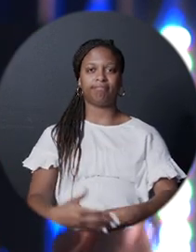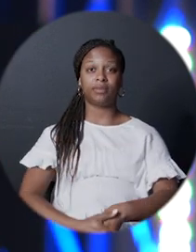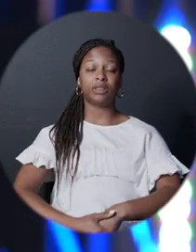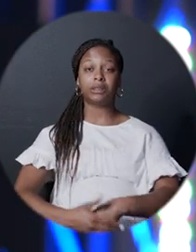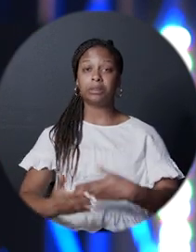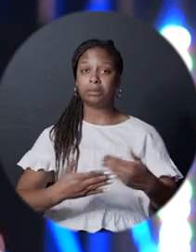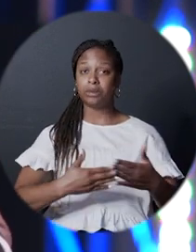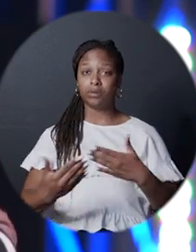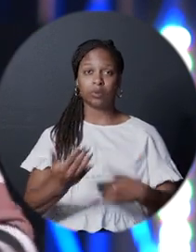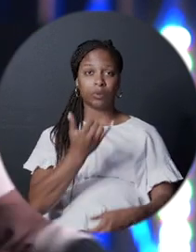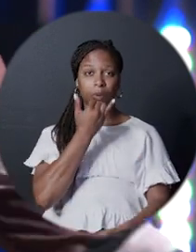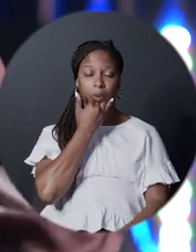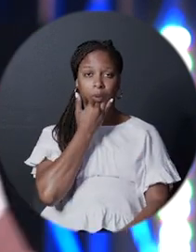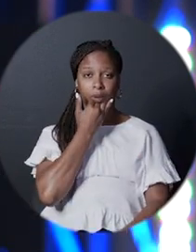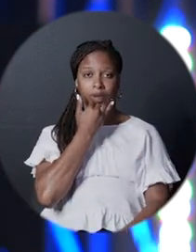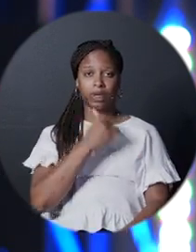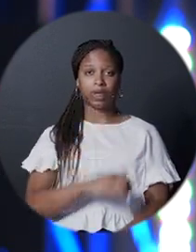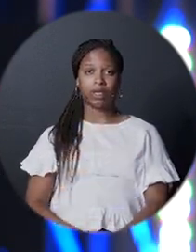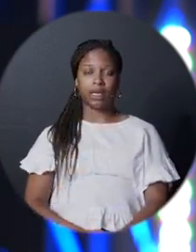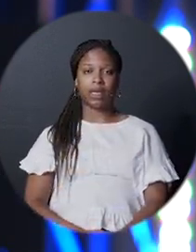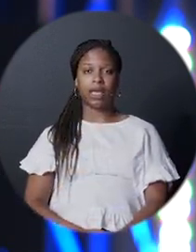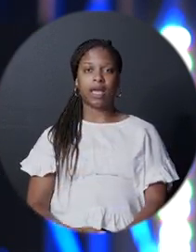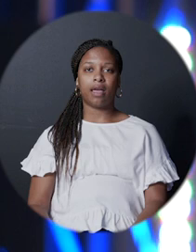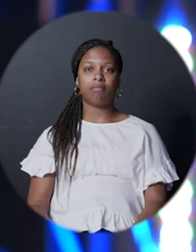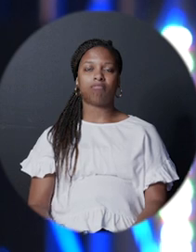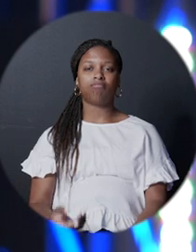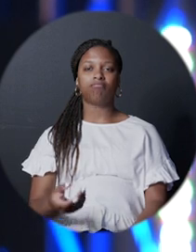and roll with it, even if they're wrong.